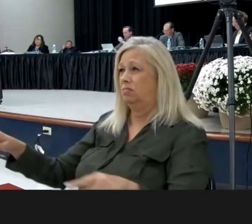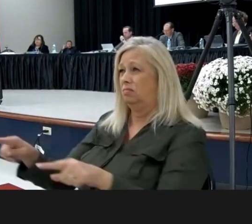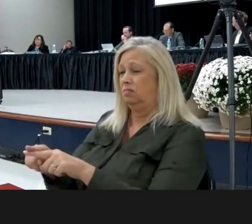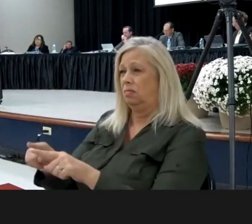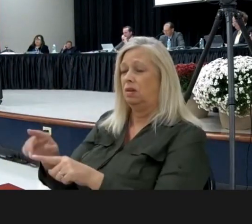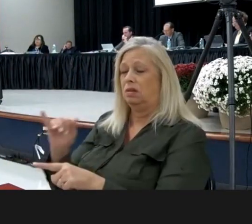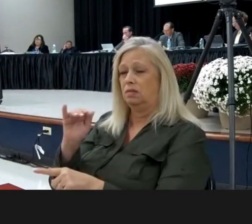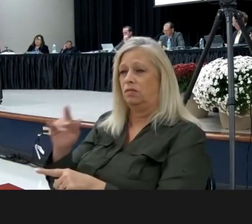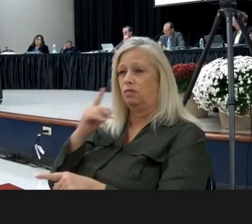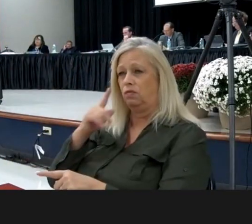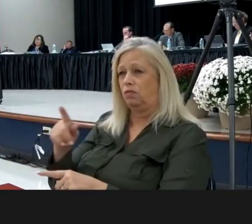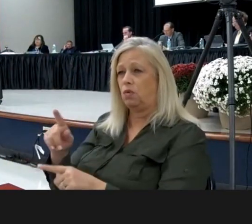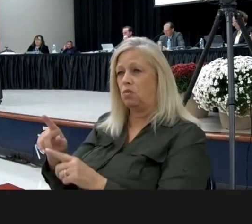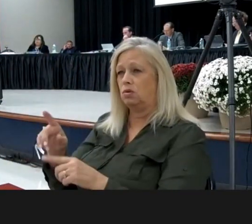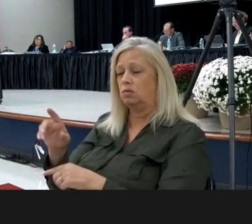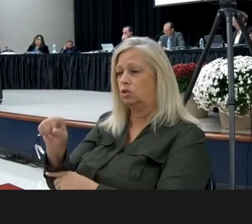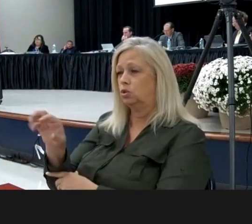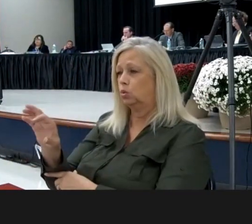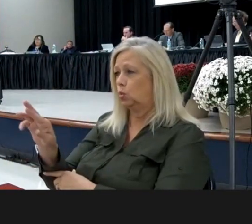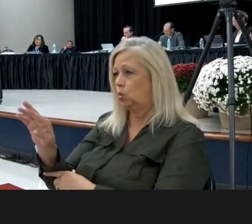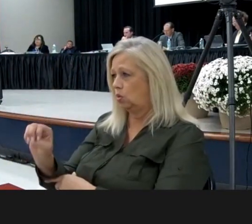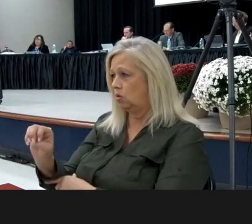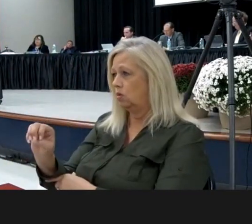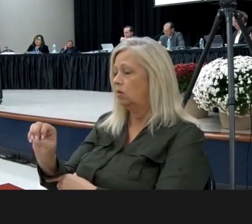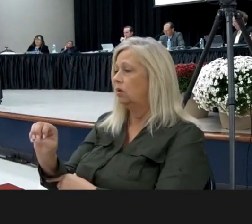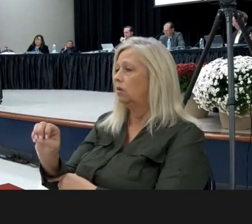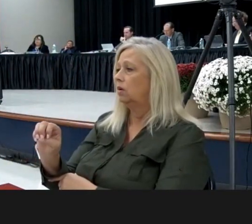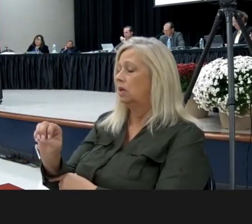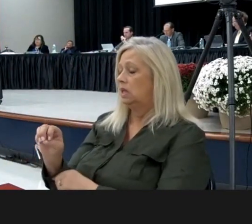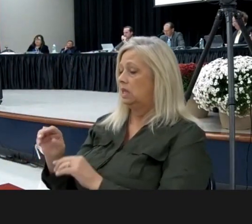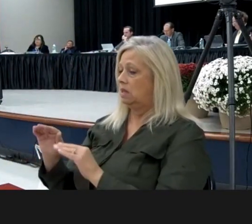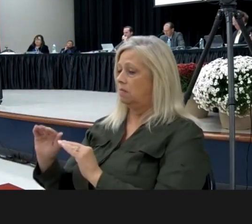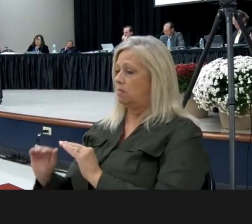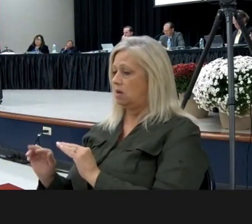each. And as noted on the bottom right corner, we're